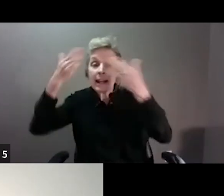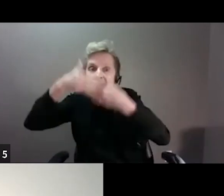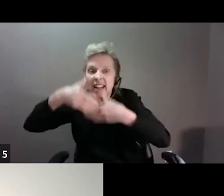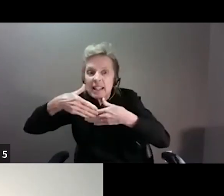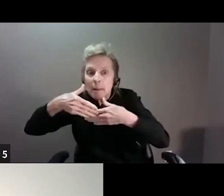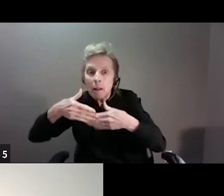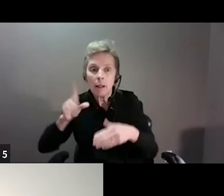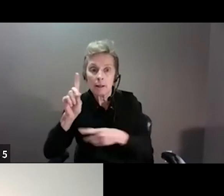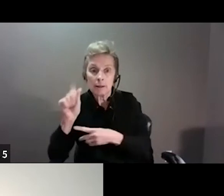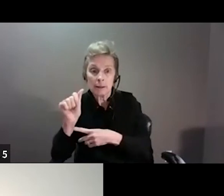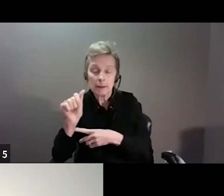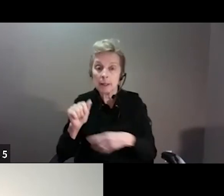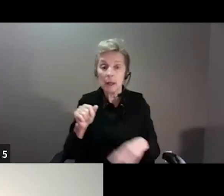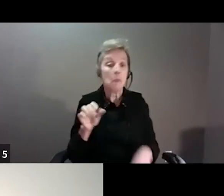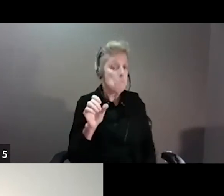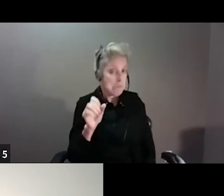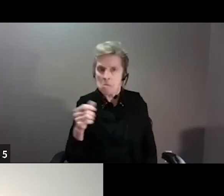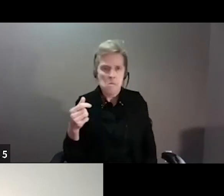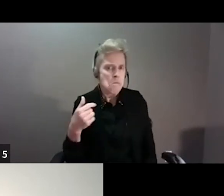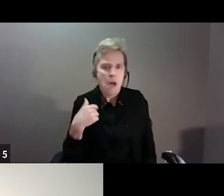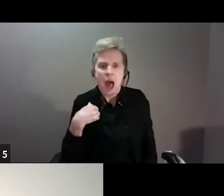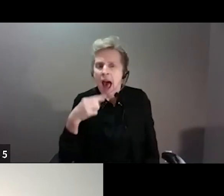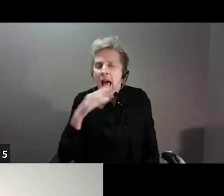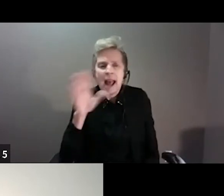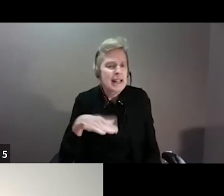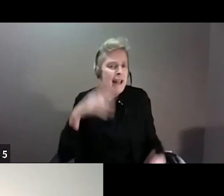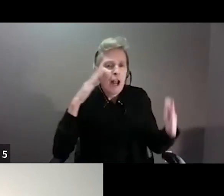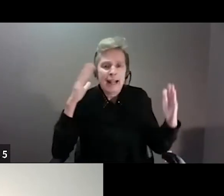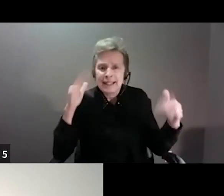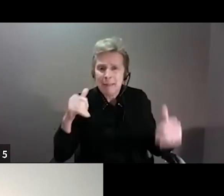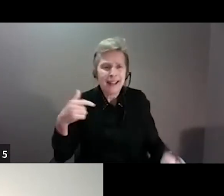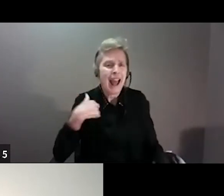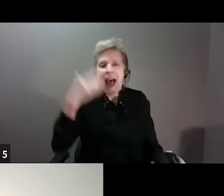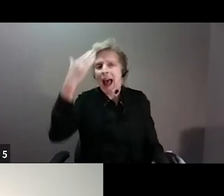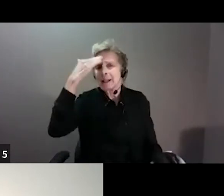saw that coming, right? I thought, I know this. I know about disclosure.